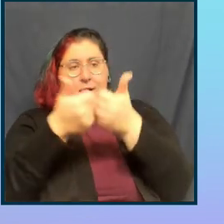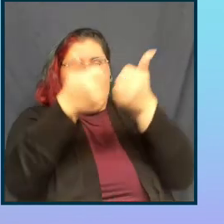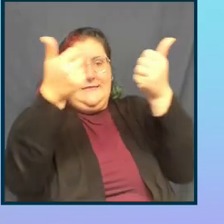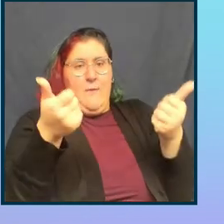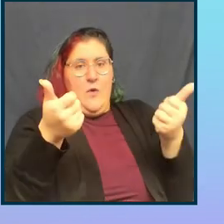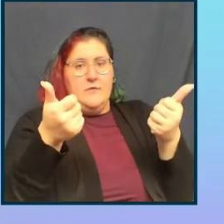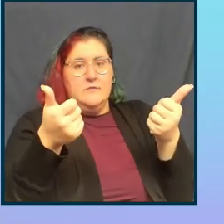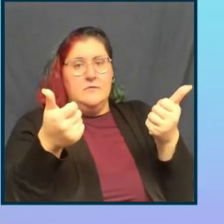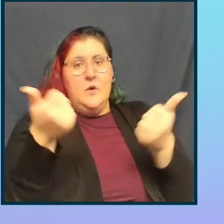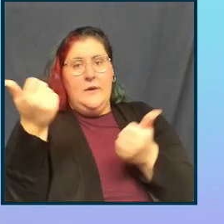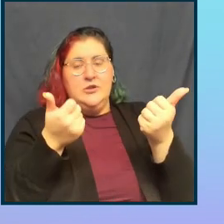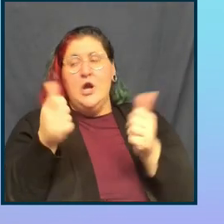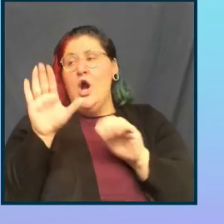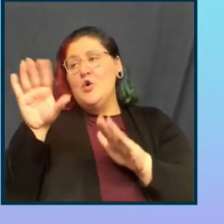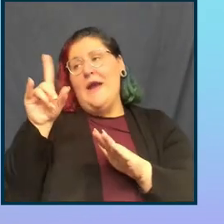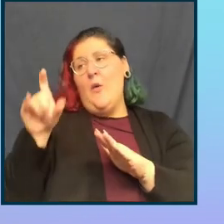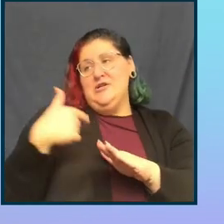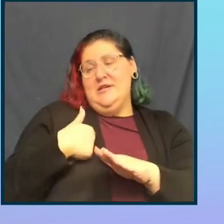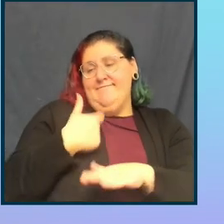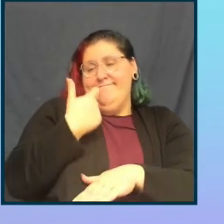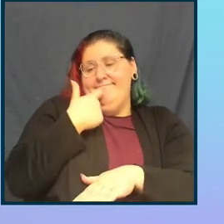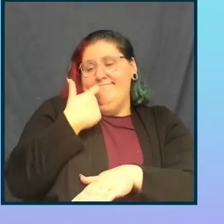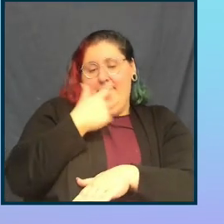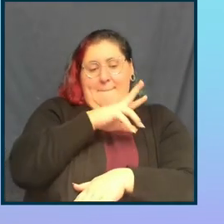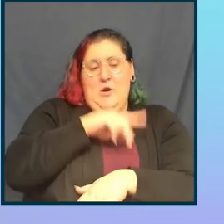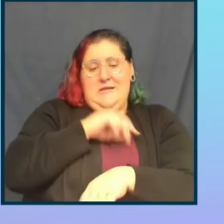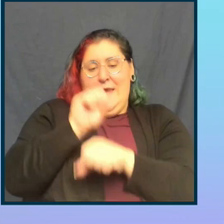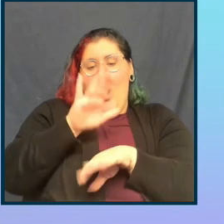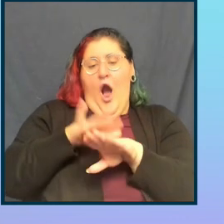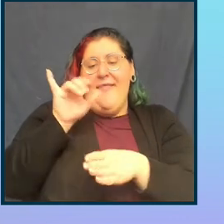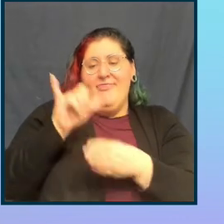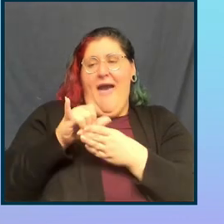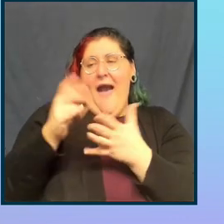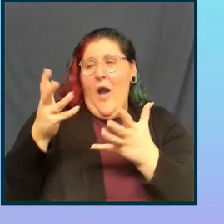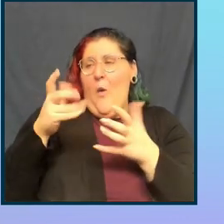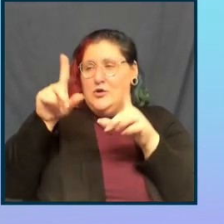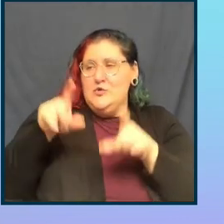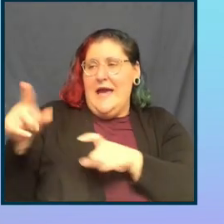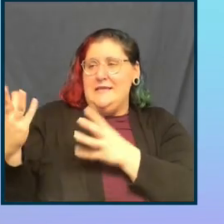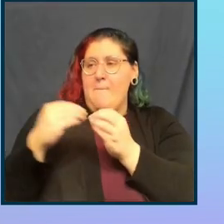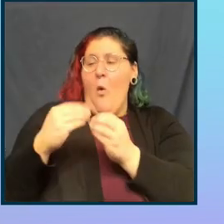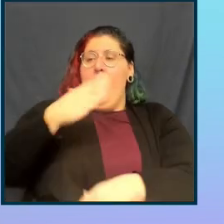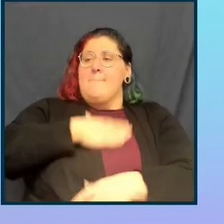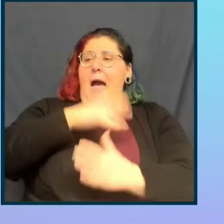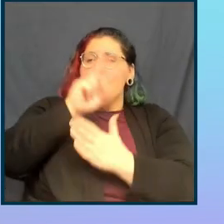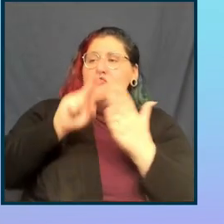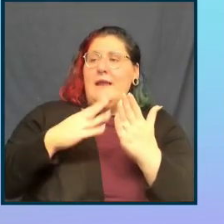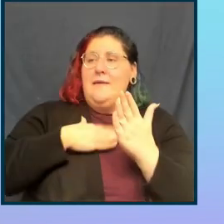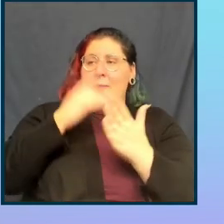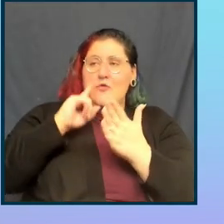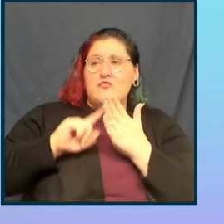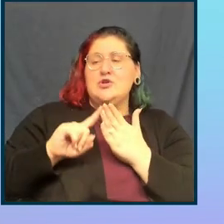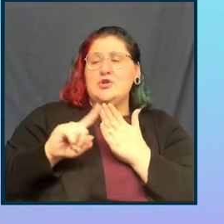I personally would like to test it more. From my reading and research, some of the reading I've come across, have